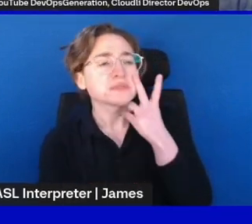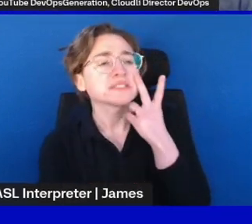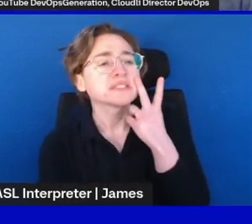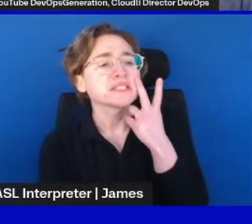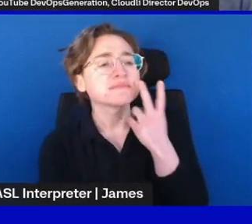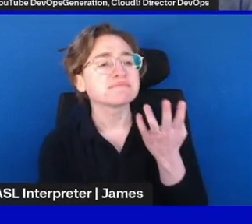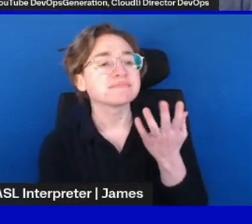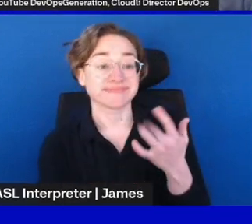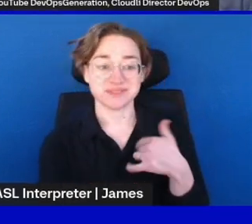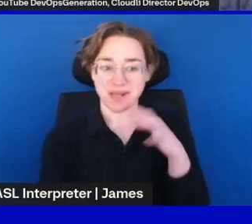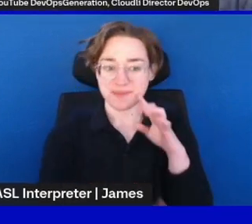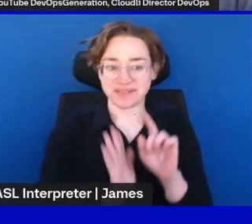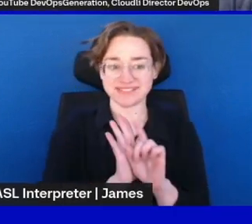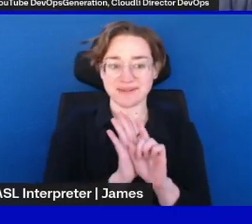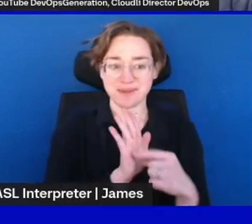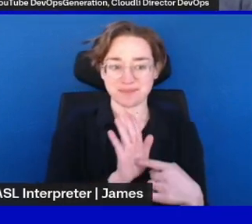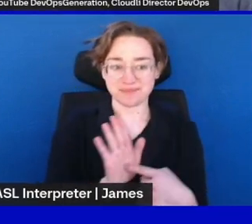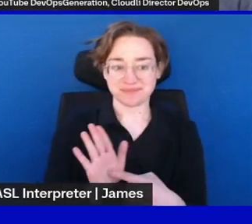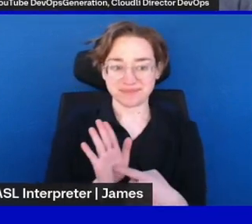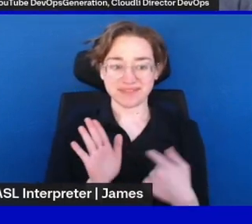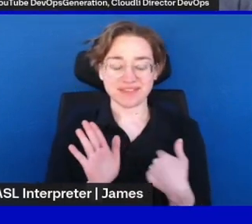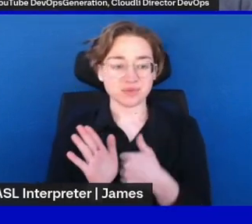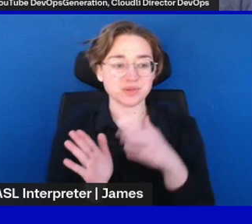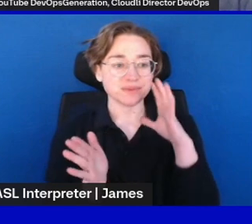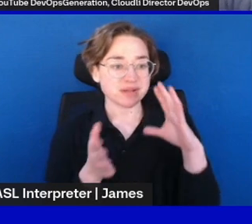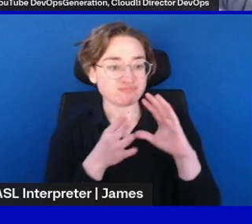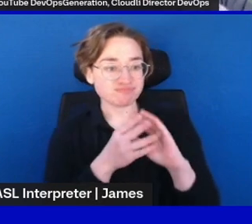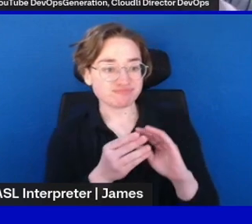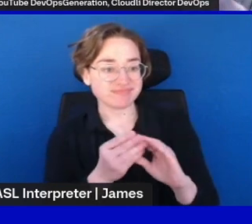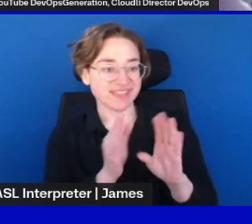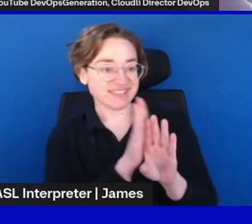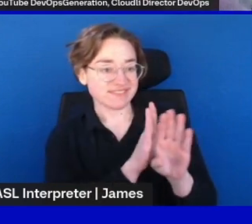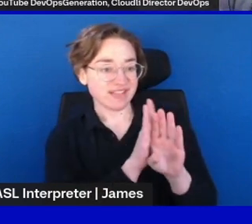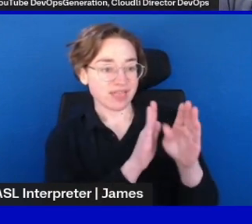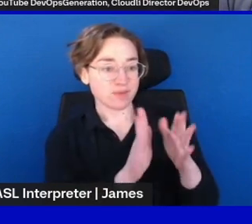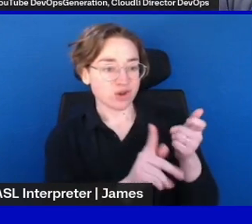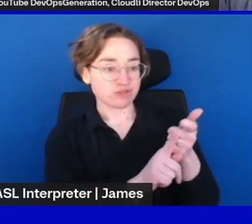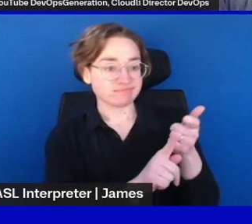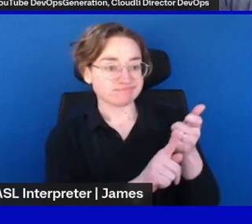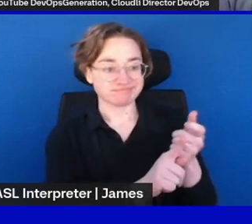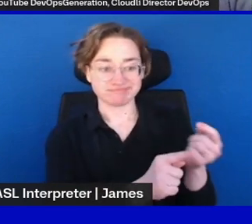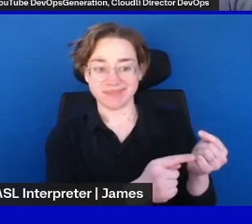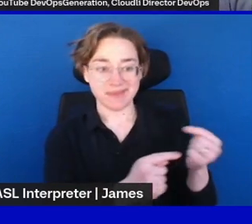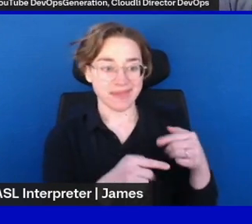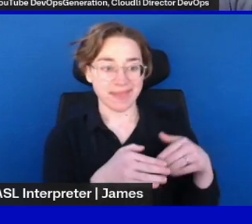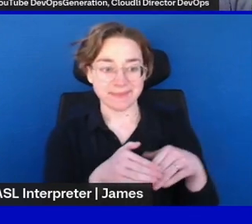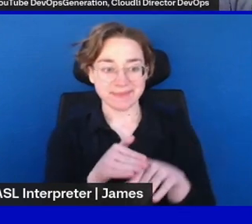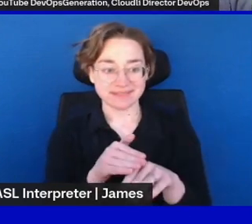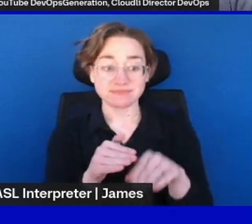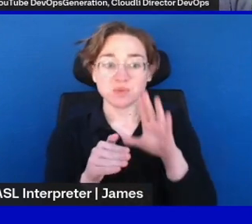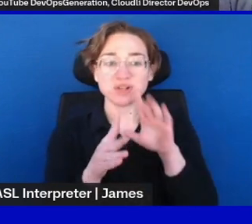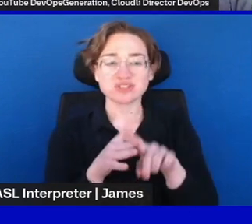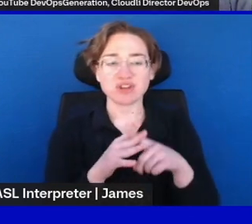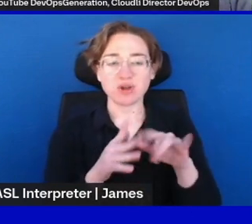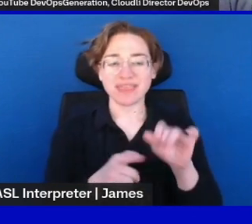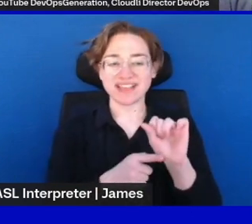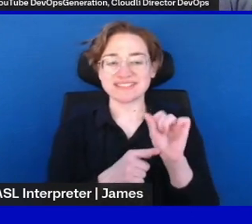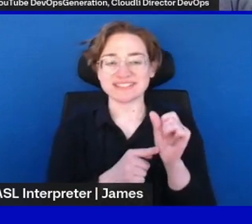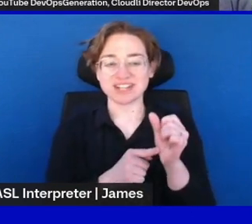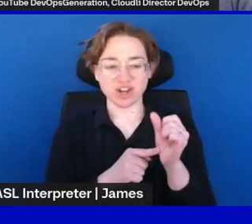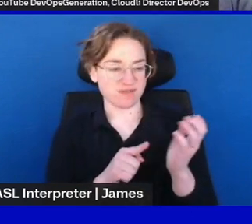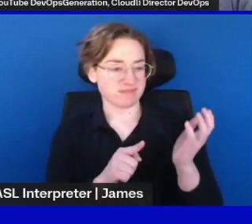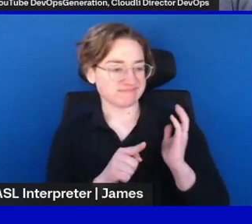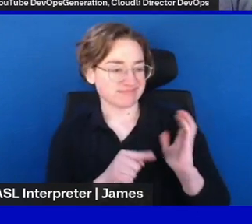you here. And we're just going to talk about a developer who came in, and we're going to start with that scenario we had earlier in the